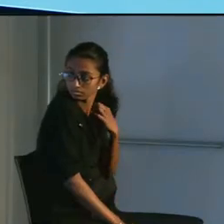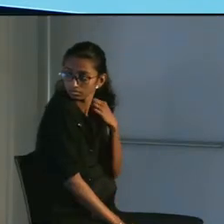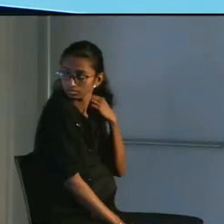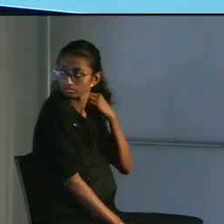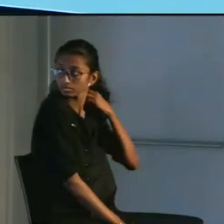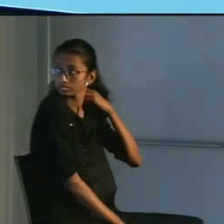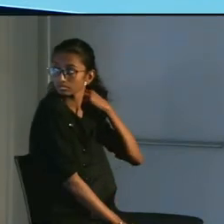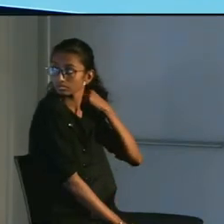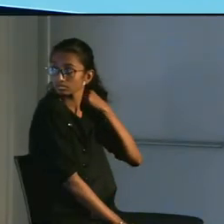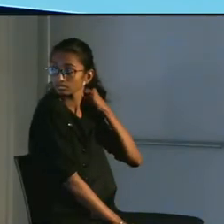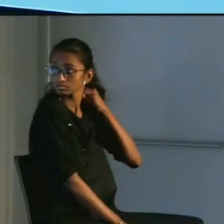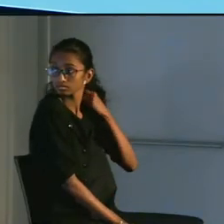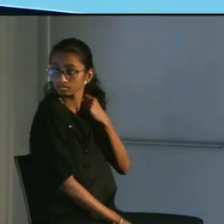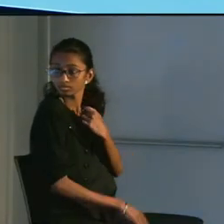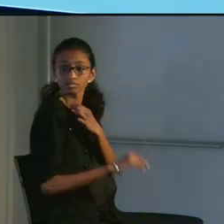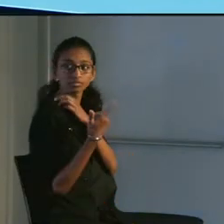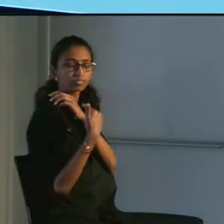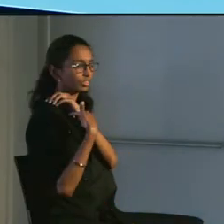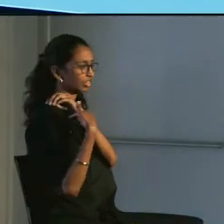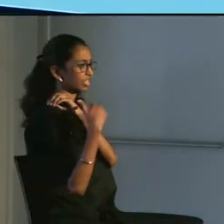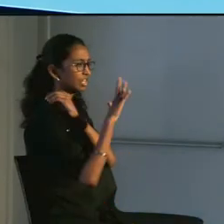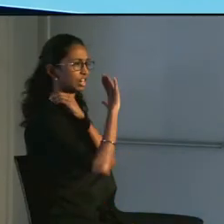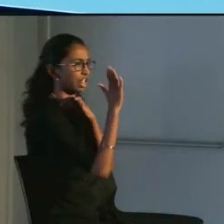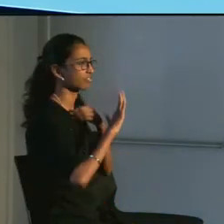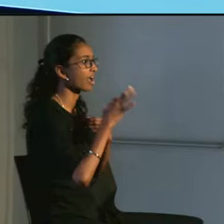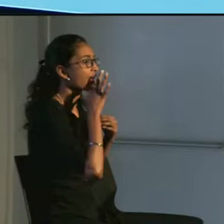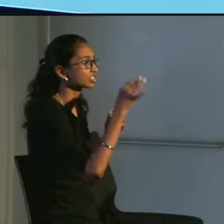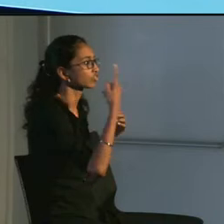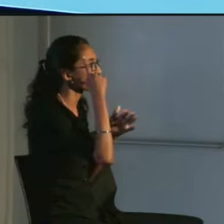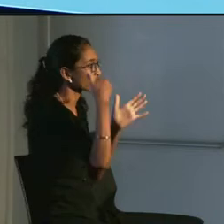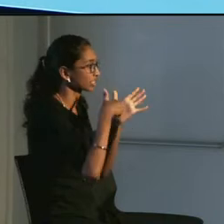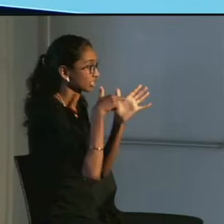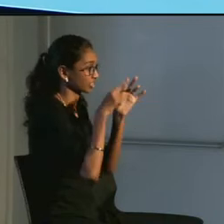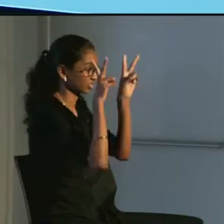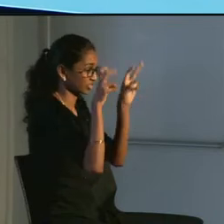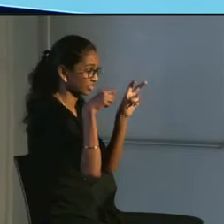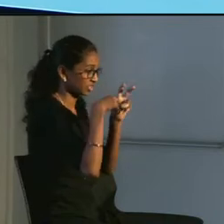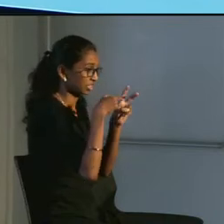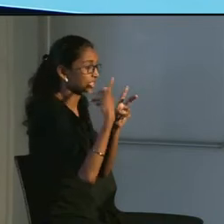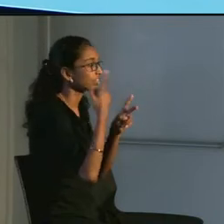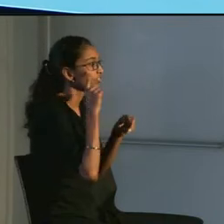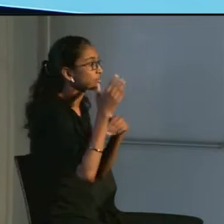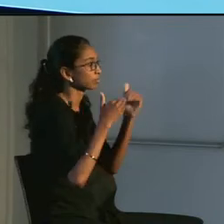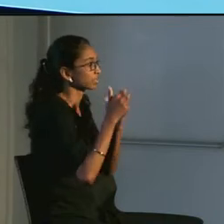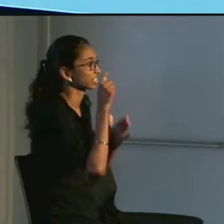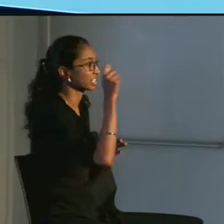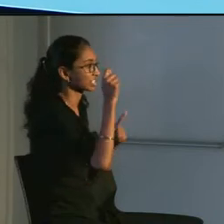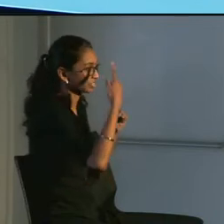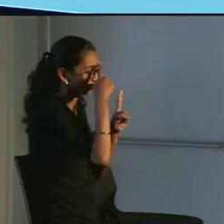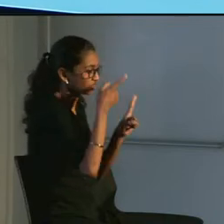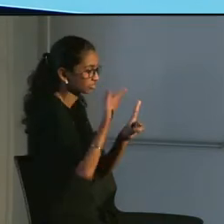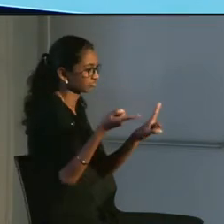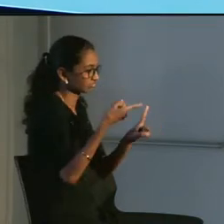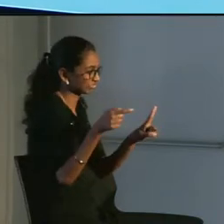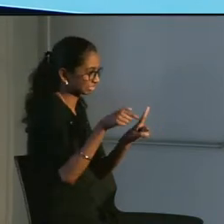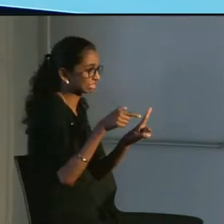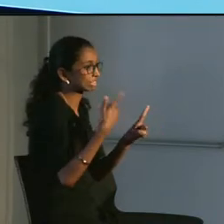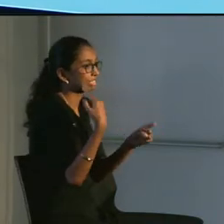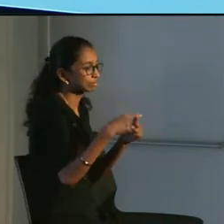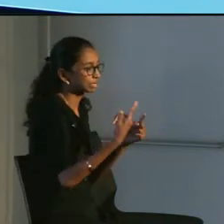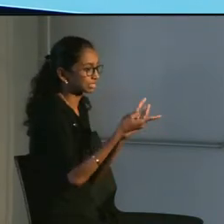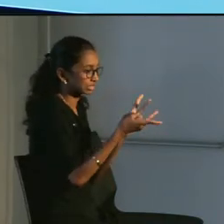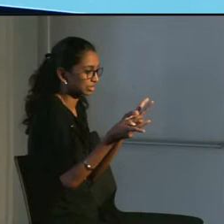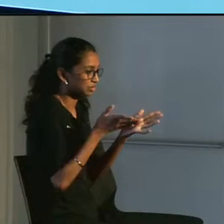and while I never asked for it, continues to be in the direction of building testimonials of violence and iterating ways